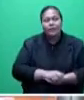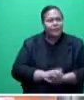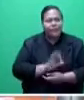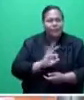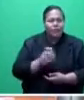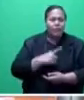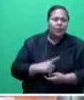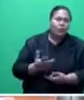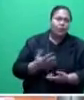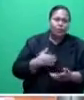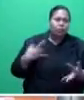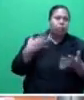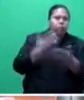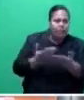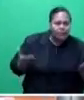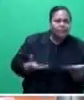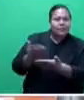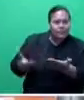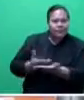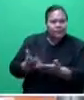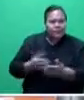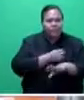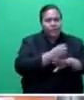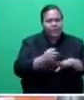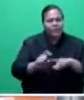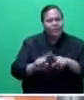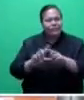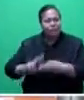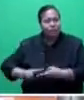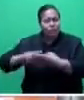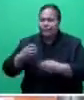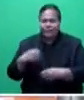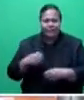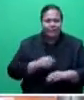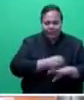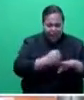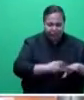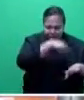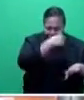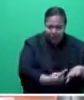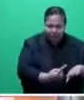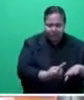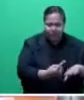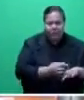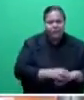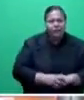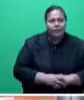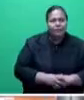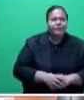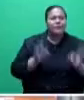by way of some long protracted negotiations between government and unions. This government itself, I should say,